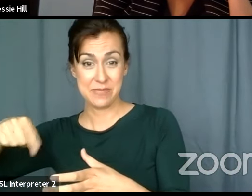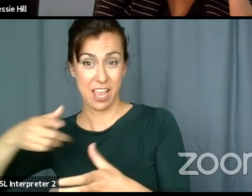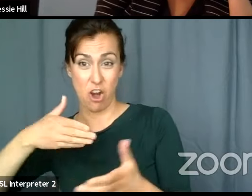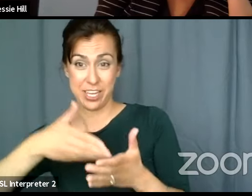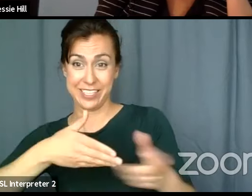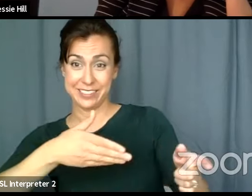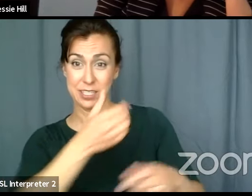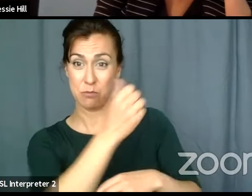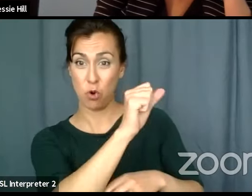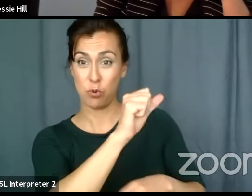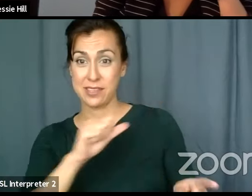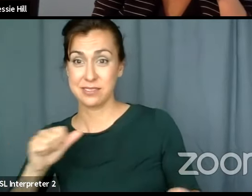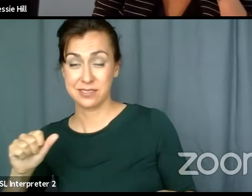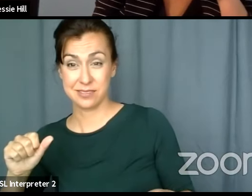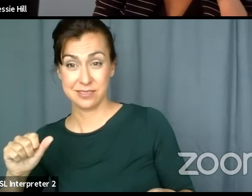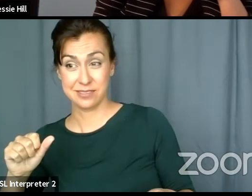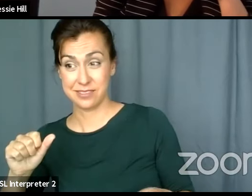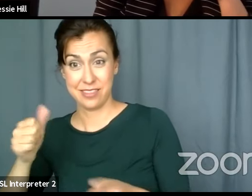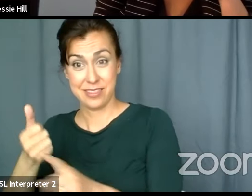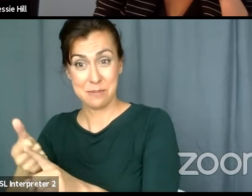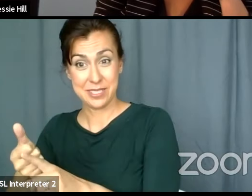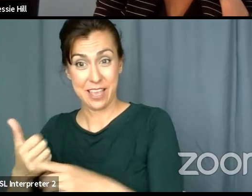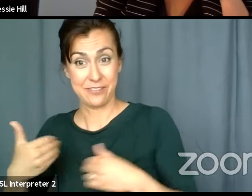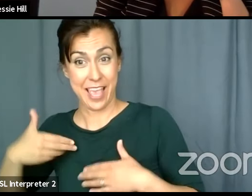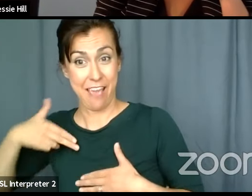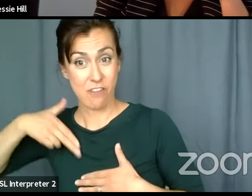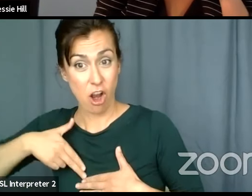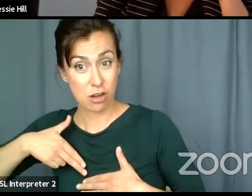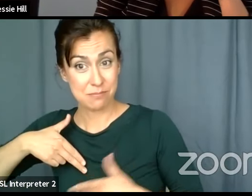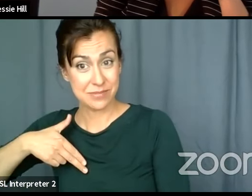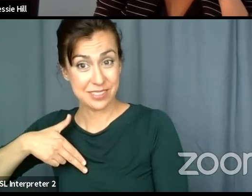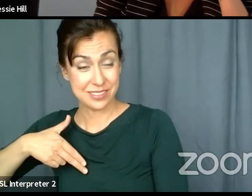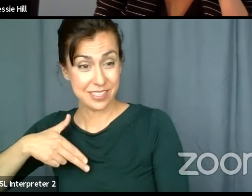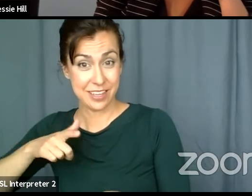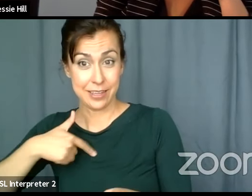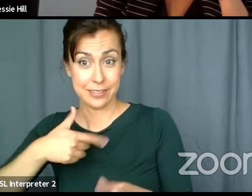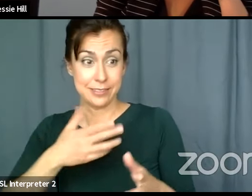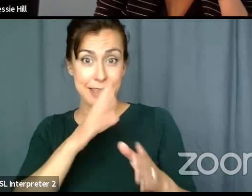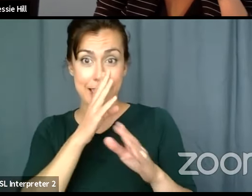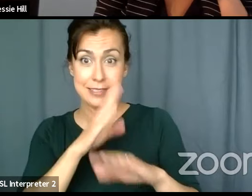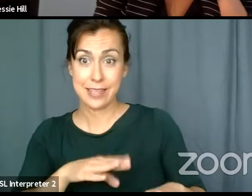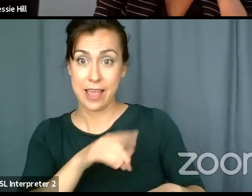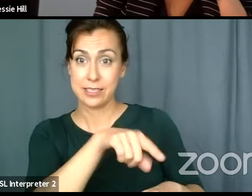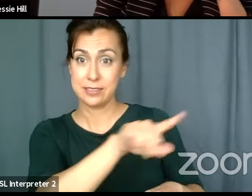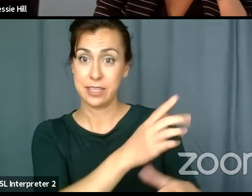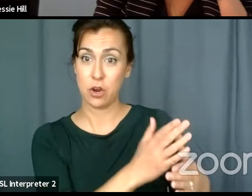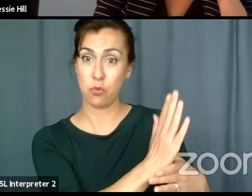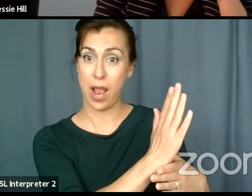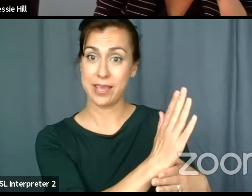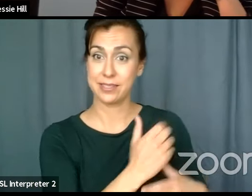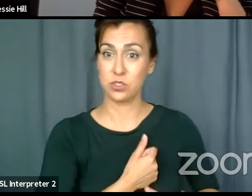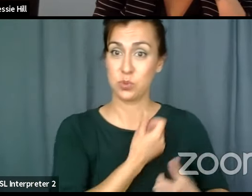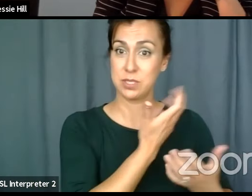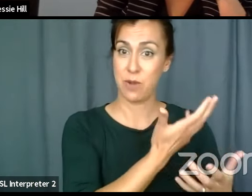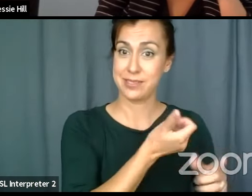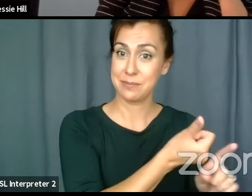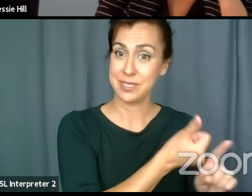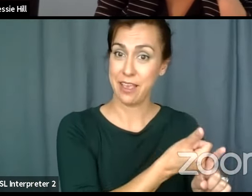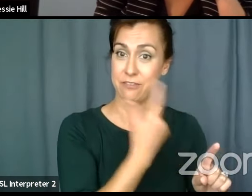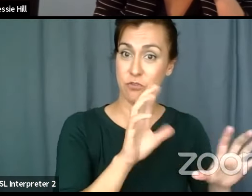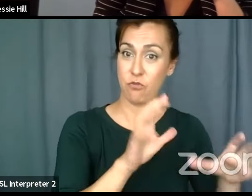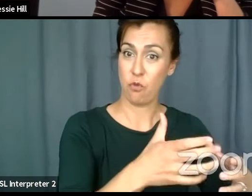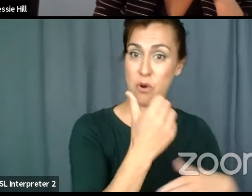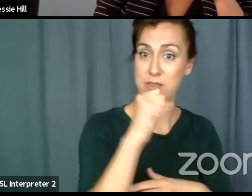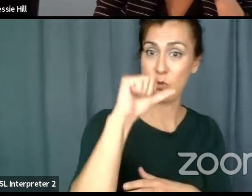is the fact that they are bearing arms chill the speech of those who are exercising their First Amendment rights? Does